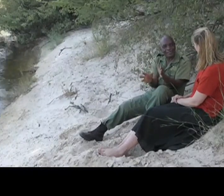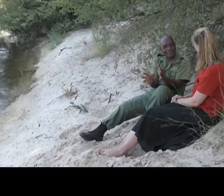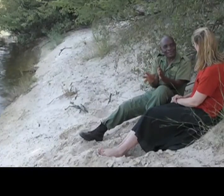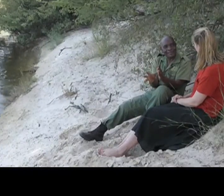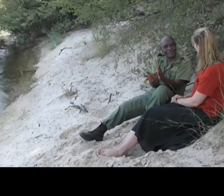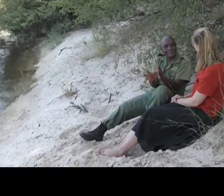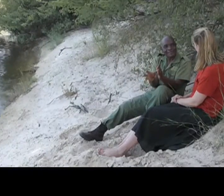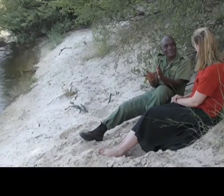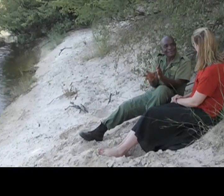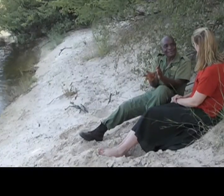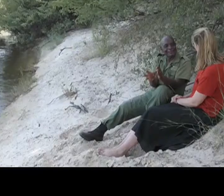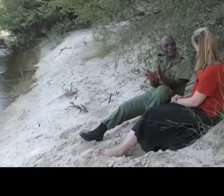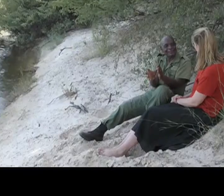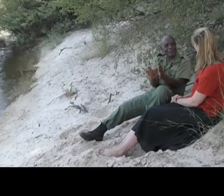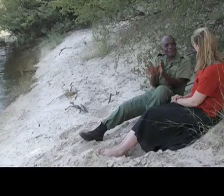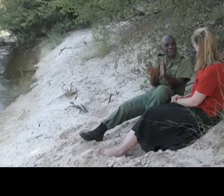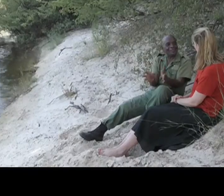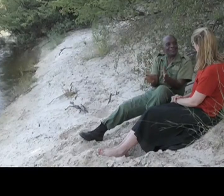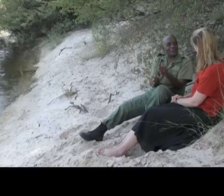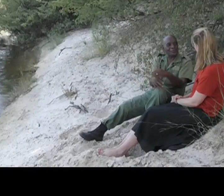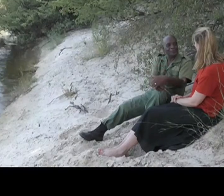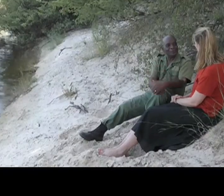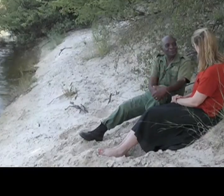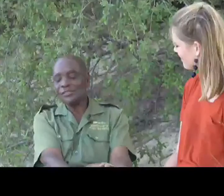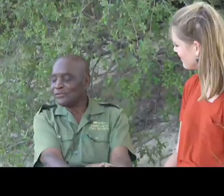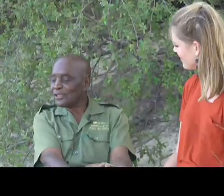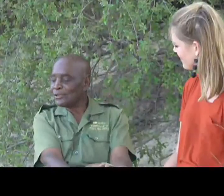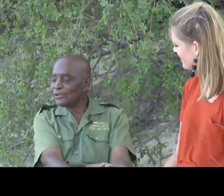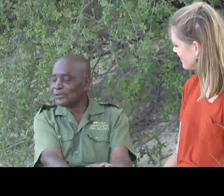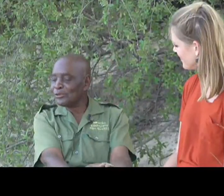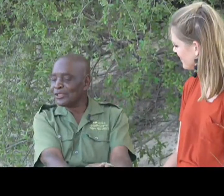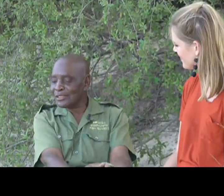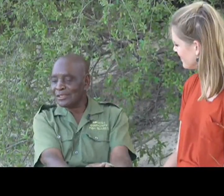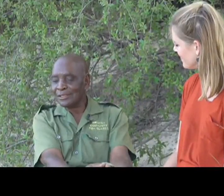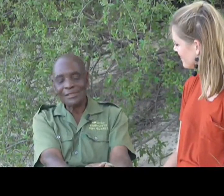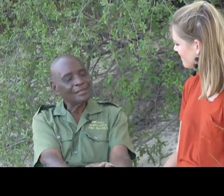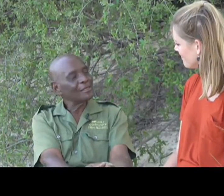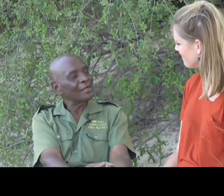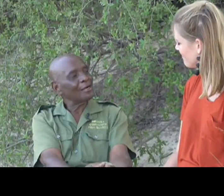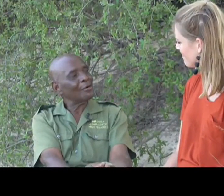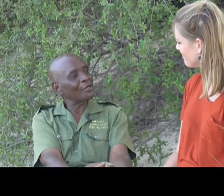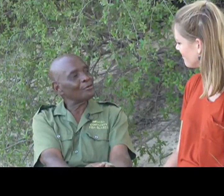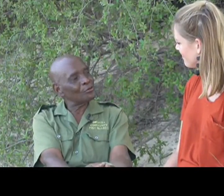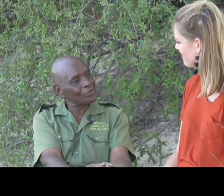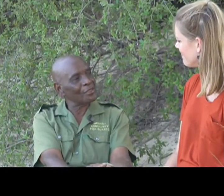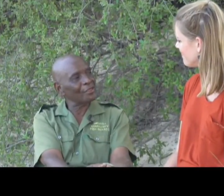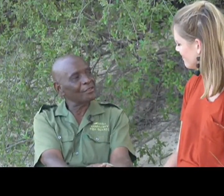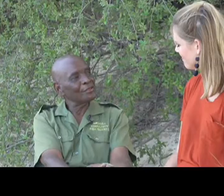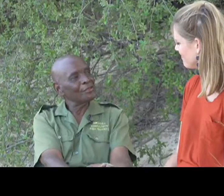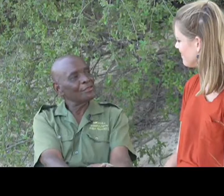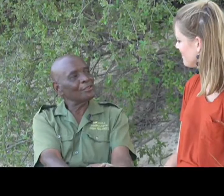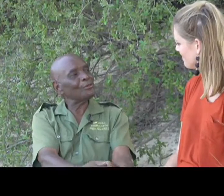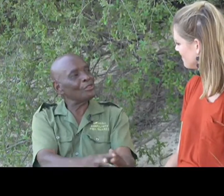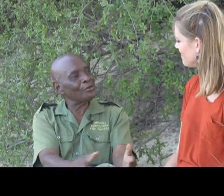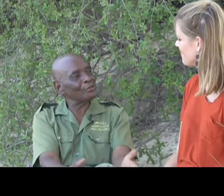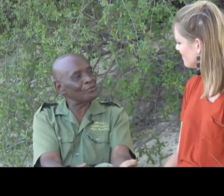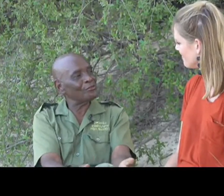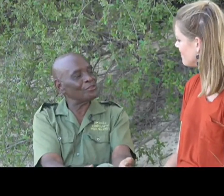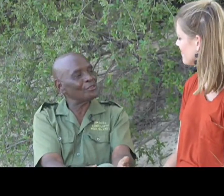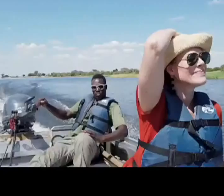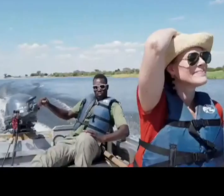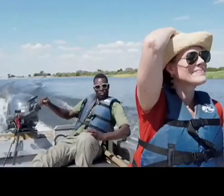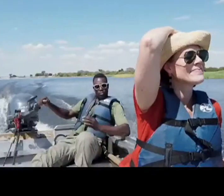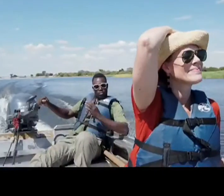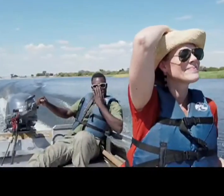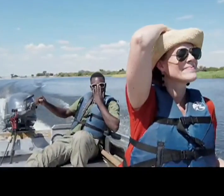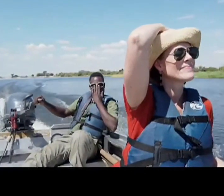what. But we didn't stop. If we are going to do it, our young children, they will never know the